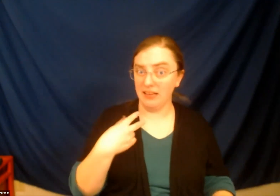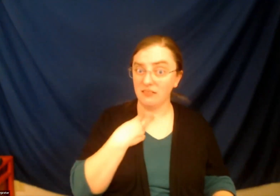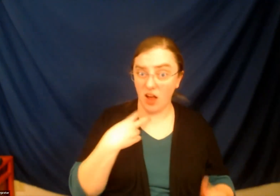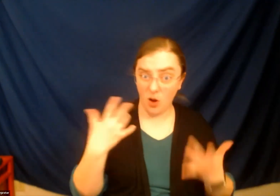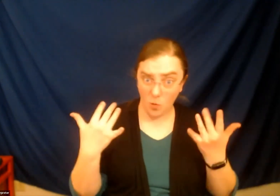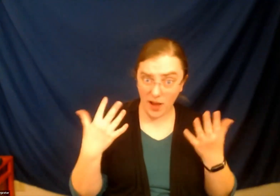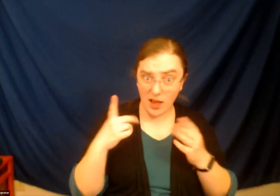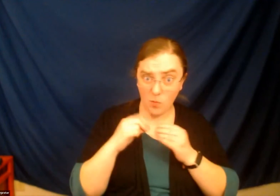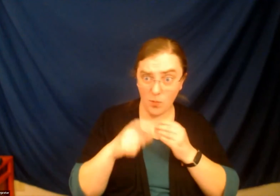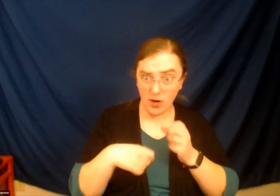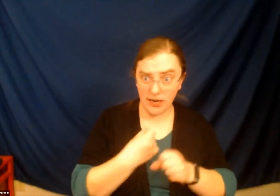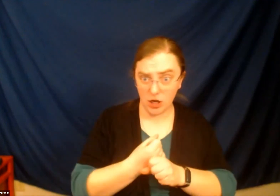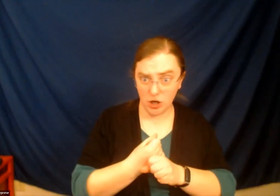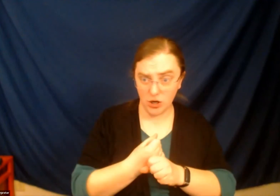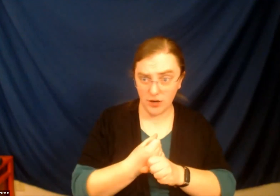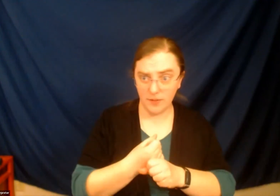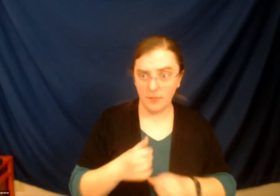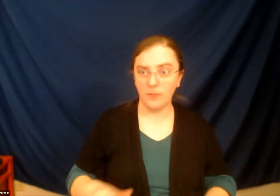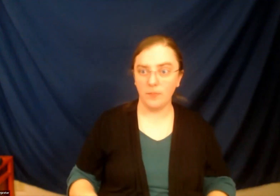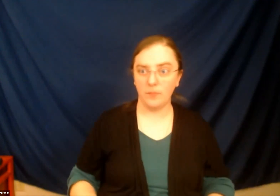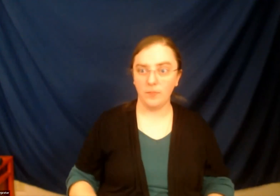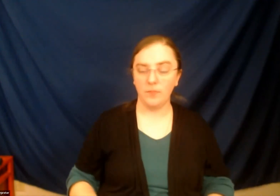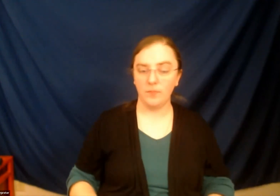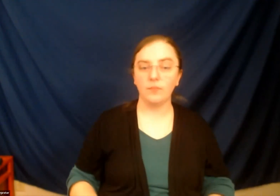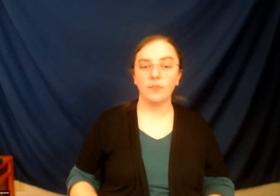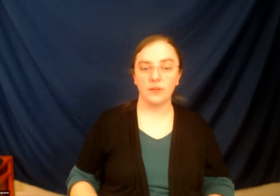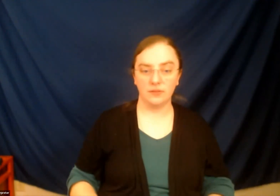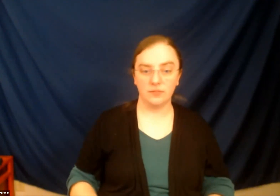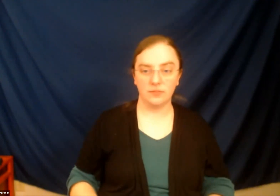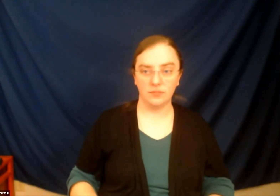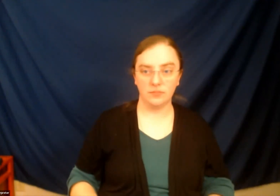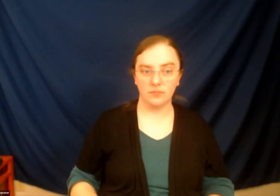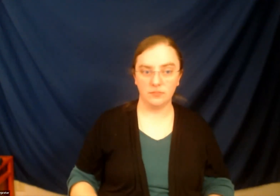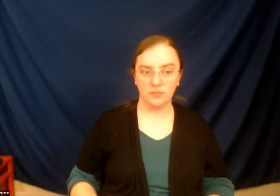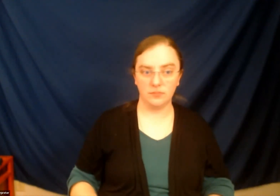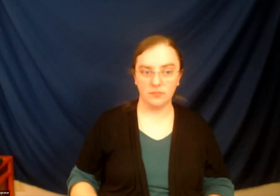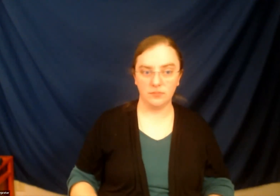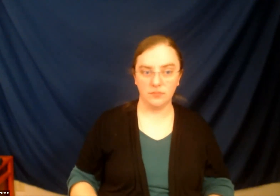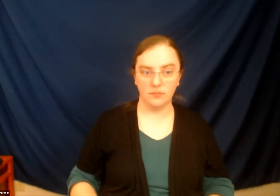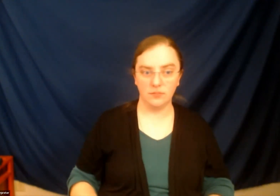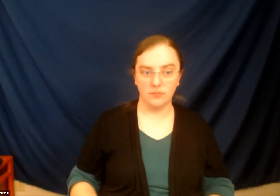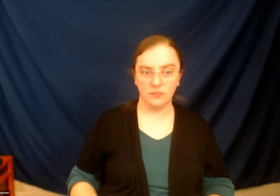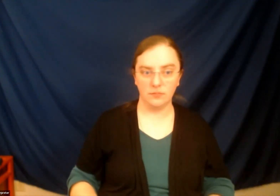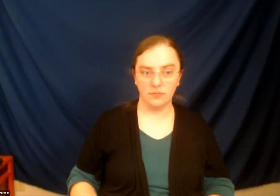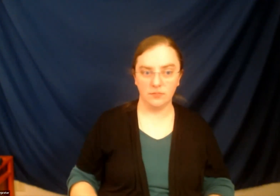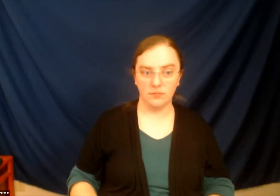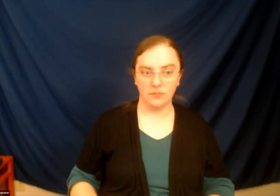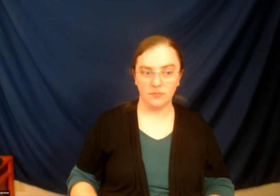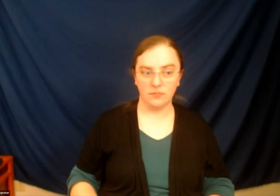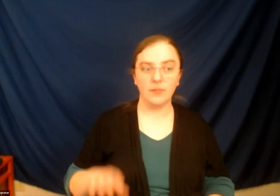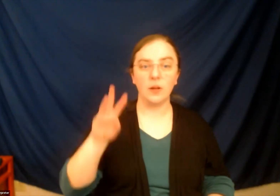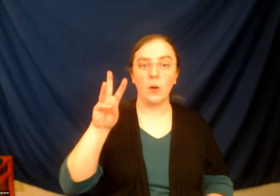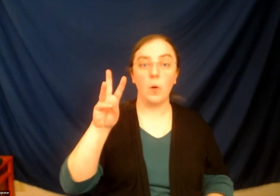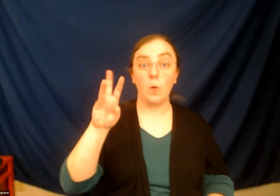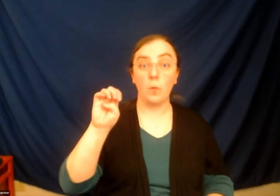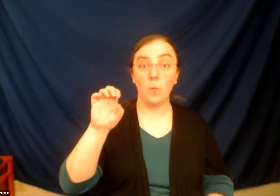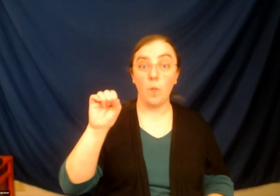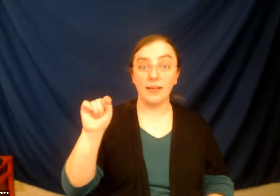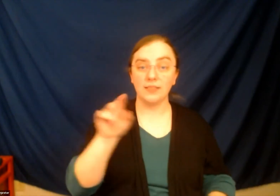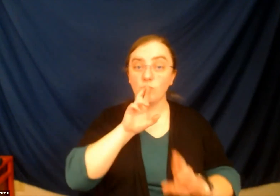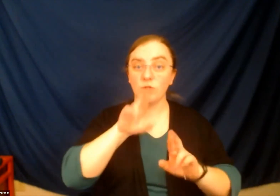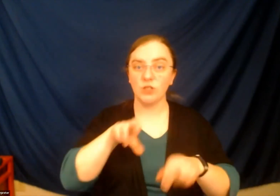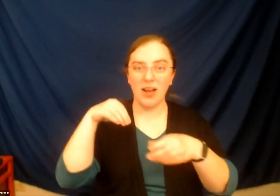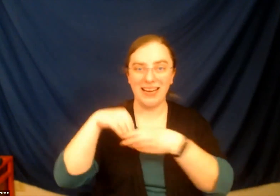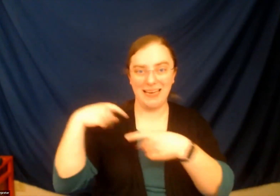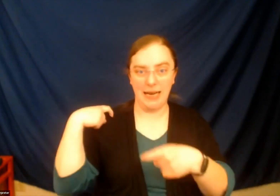Elizabeth, can I pull you out of the interpretation room for a moment? Thank you. Okay. Y si también hablo español yo, y si quiere preguntar en